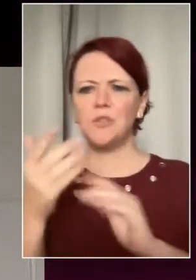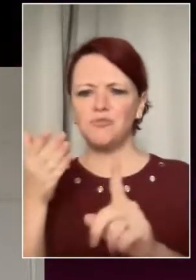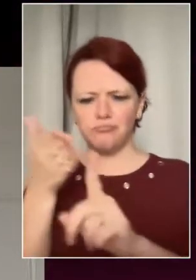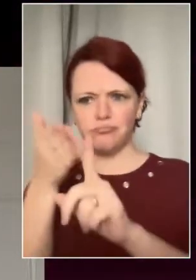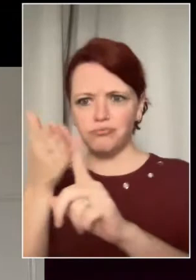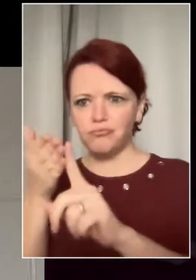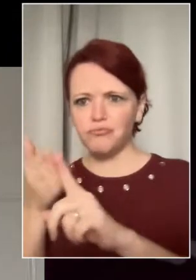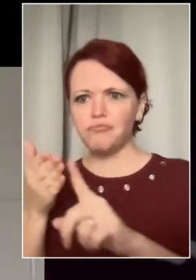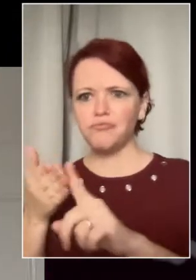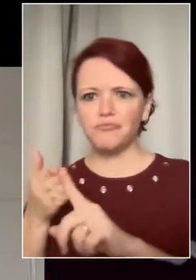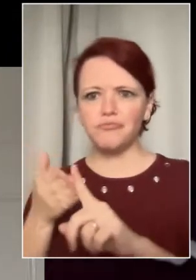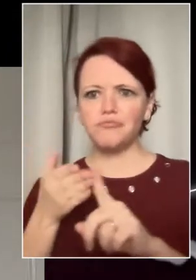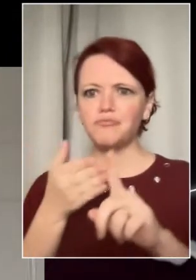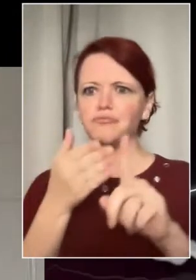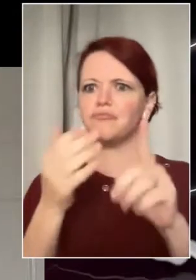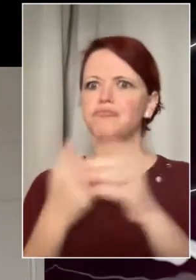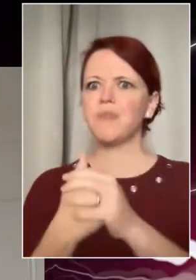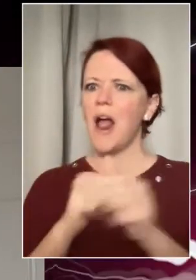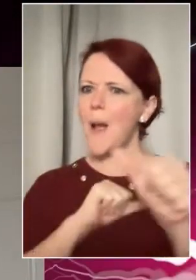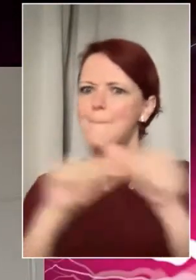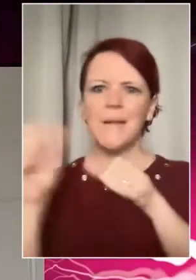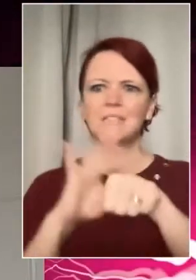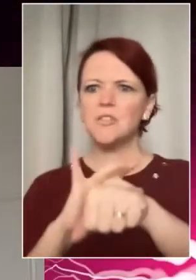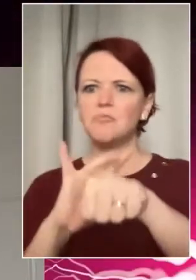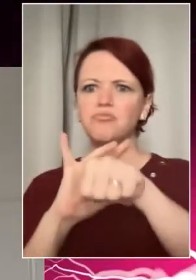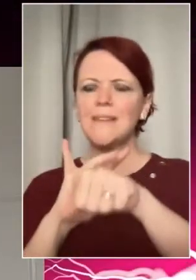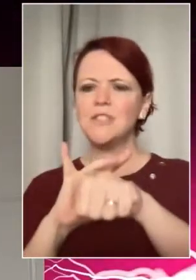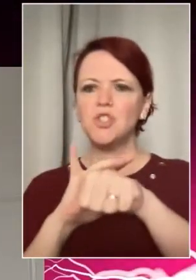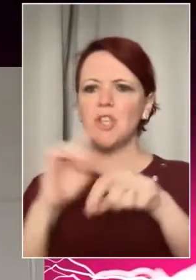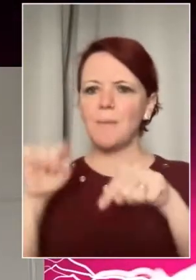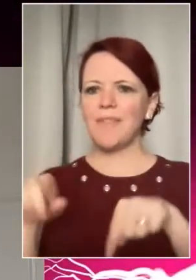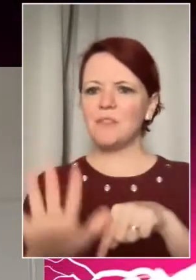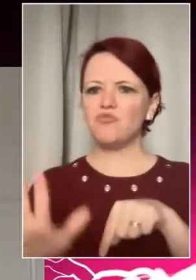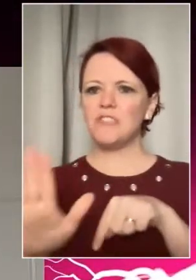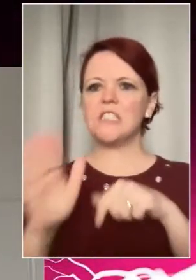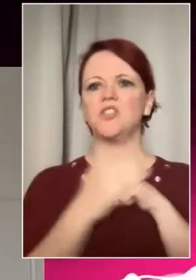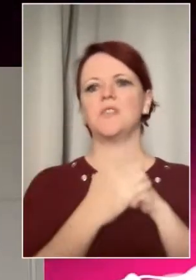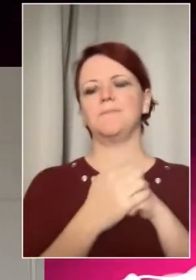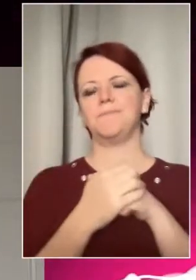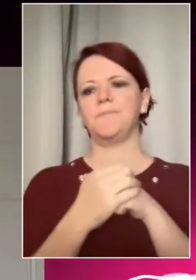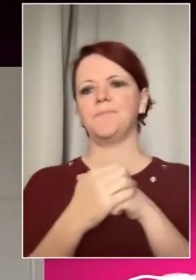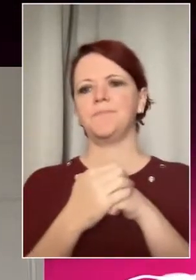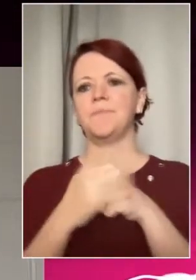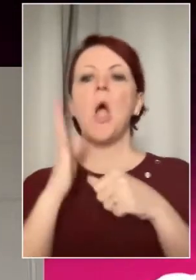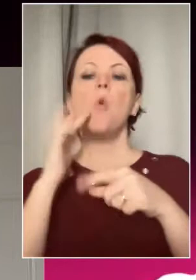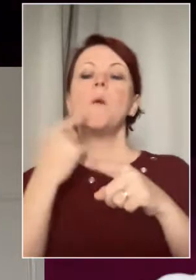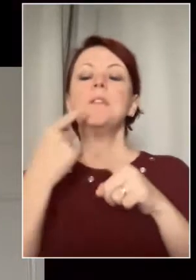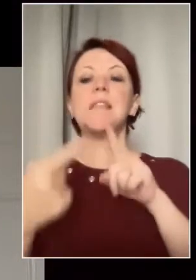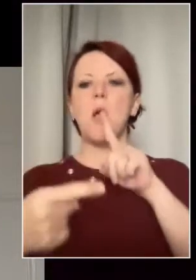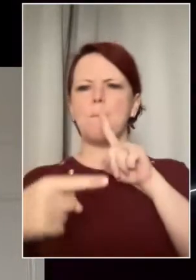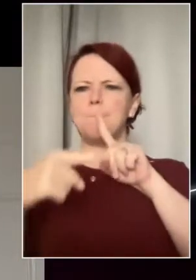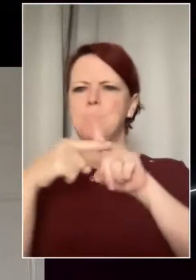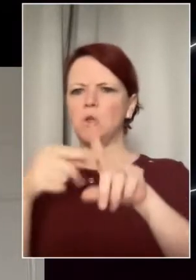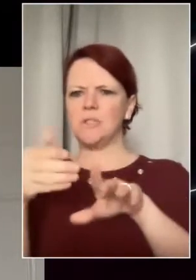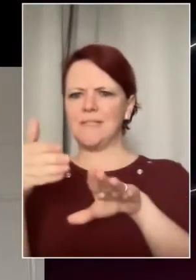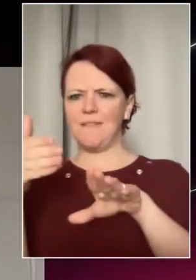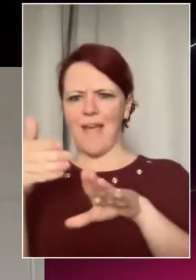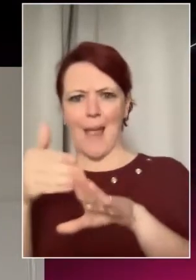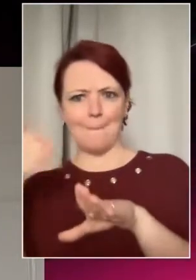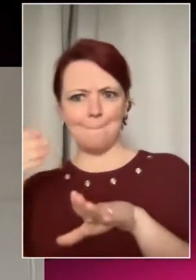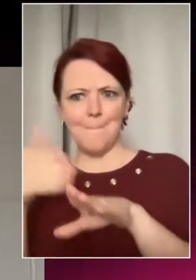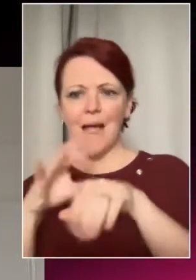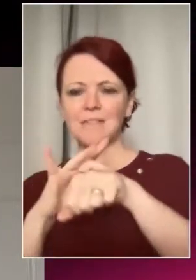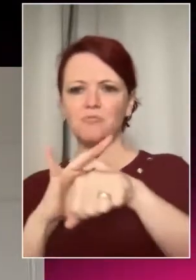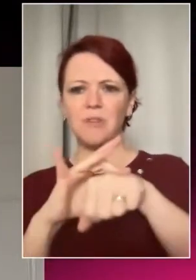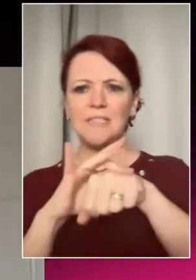region. When we talk about the positive impact of apprenticeships on businesses, and we write about how apprenticeships change